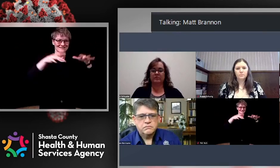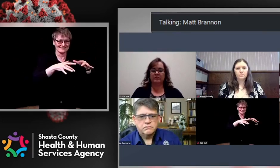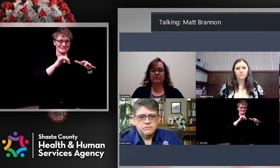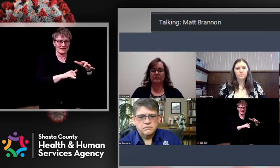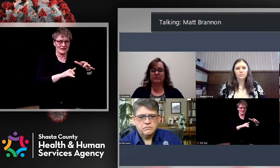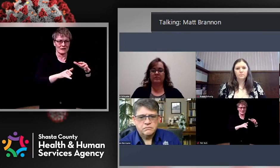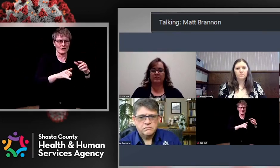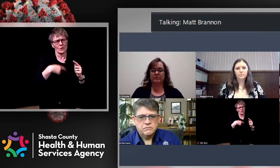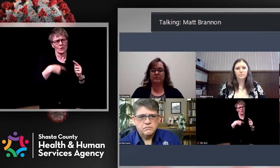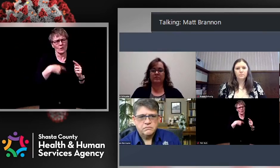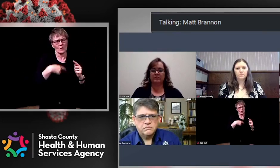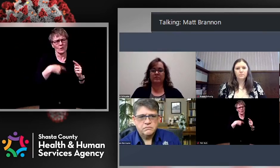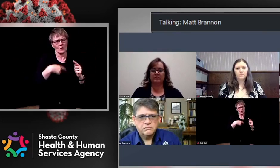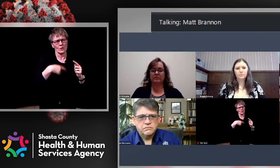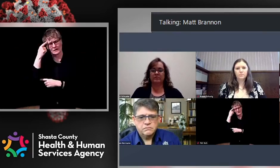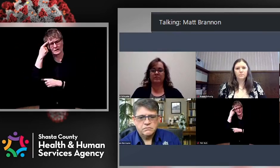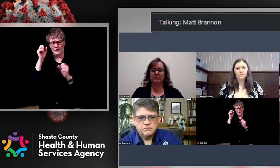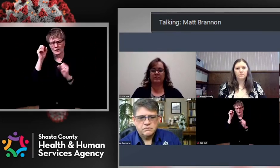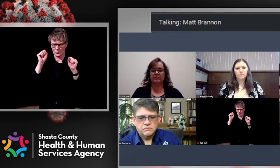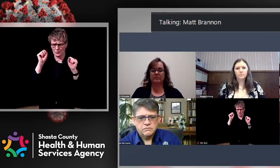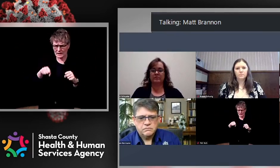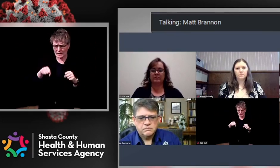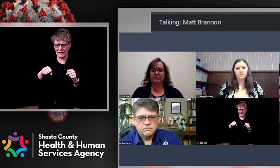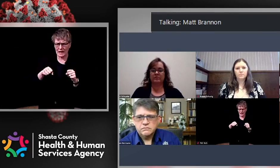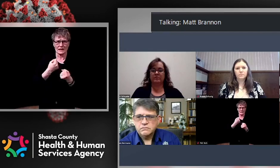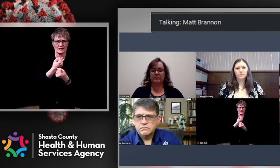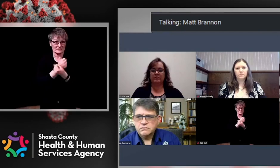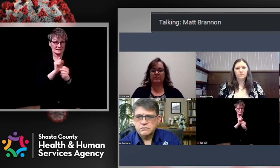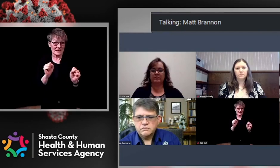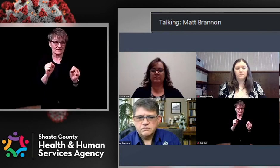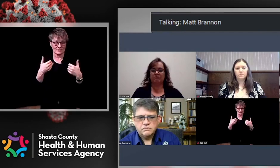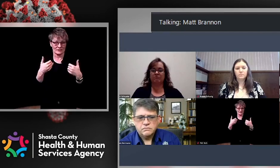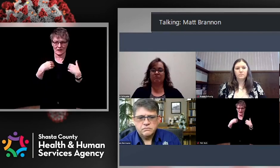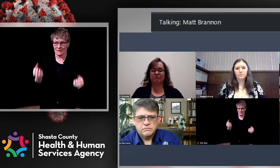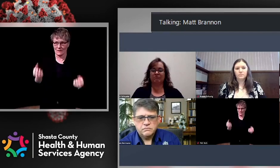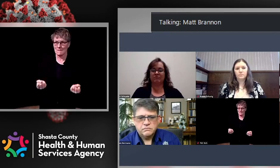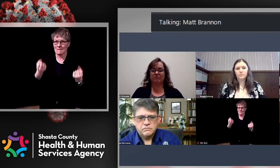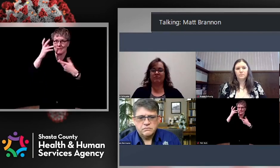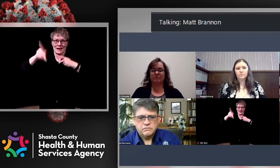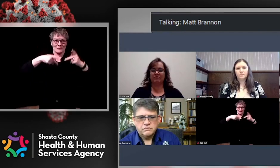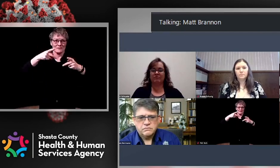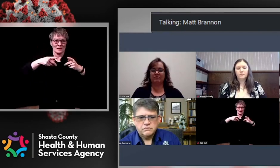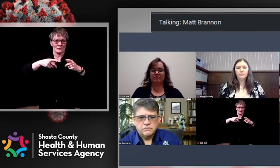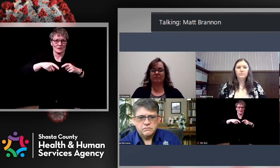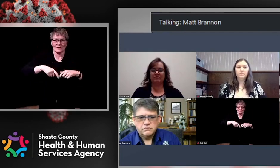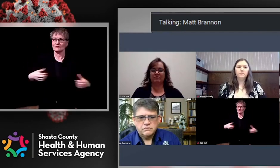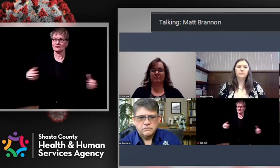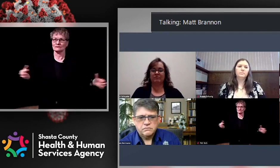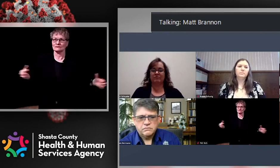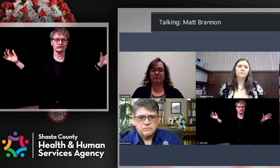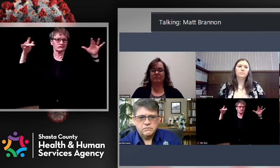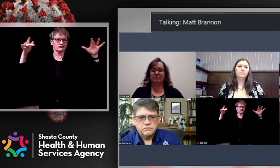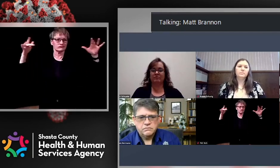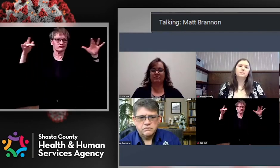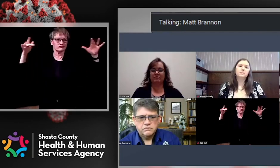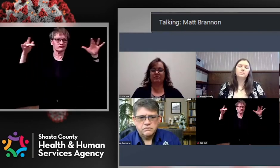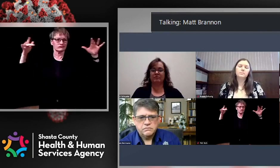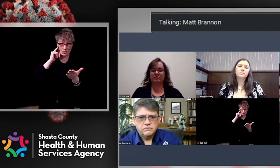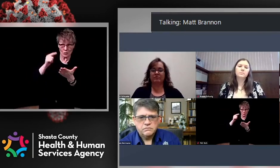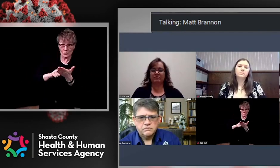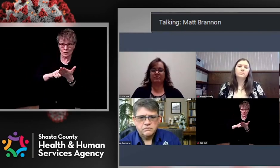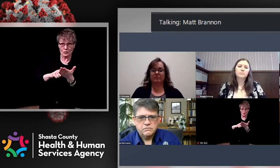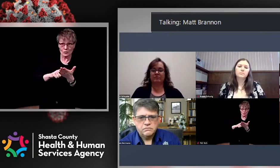think there will be, that'll be safe to have large gatherings again? I've noticed that while Cool April Nights has been canceled, there have been other